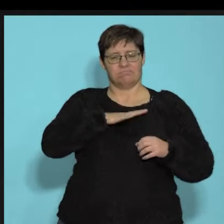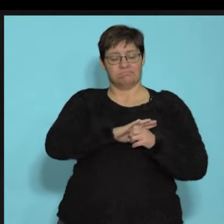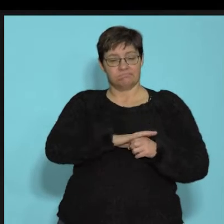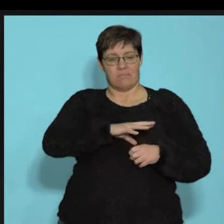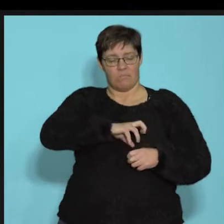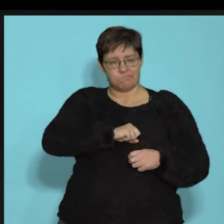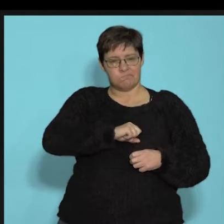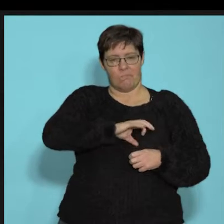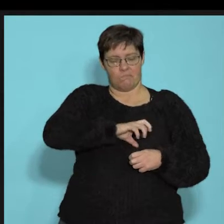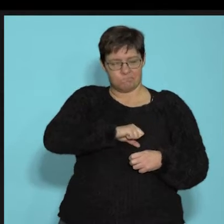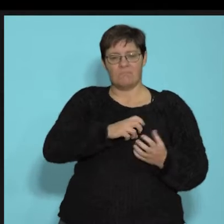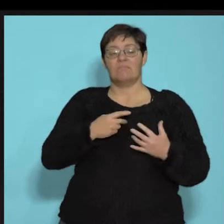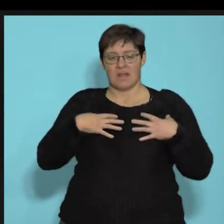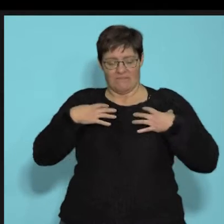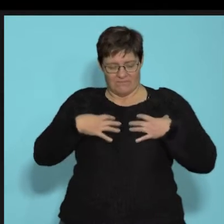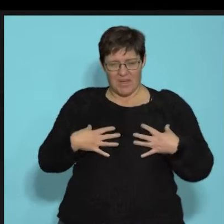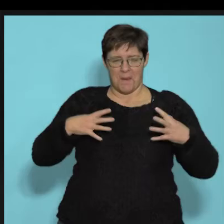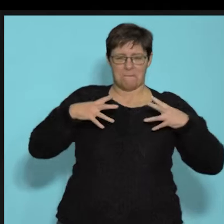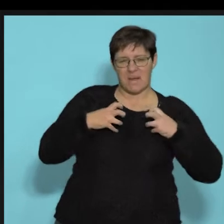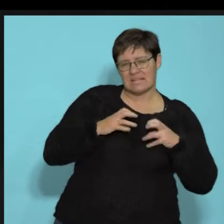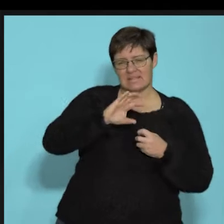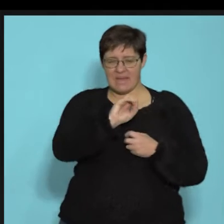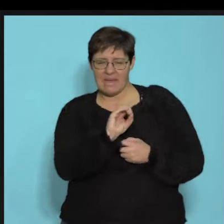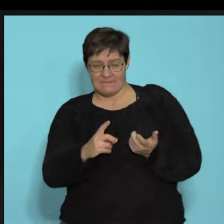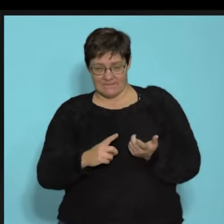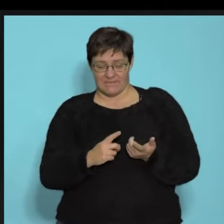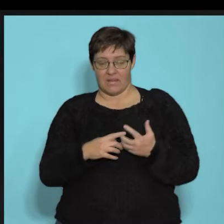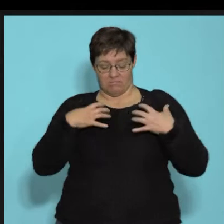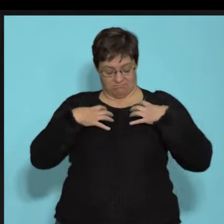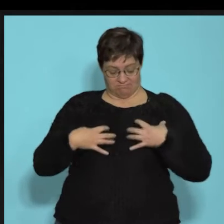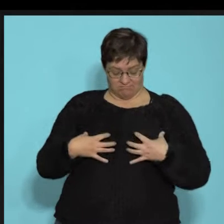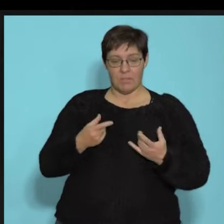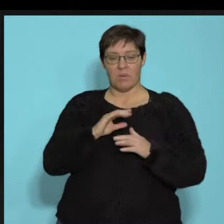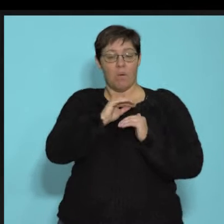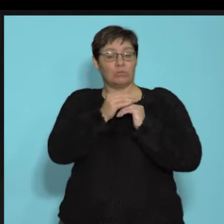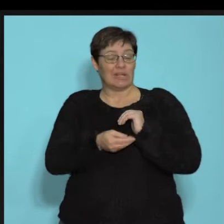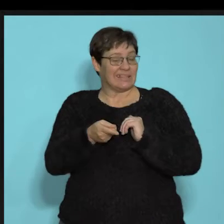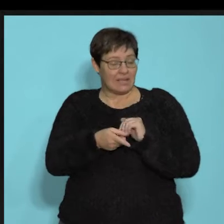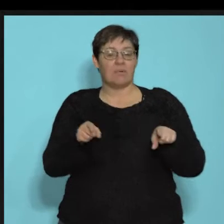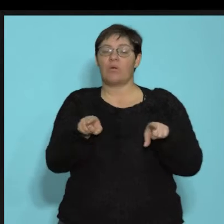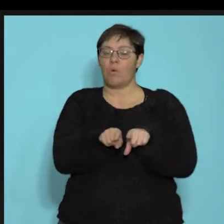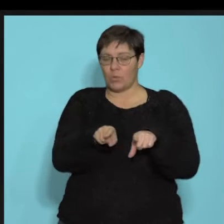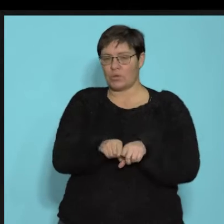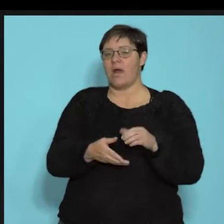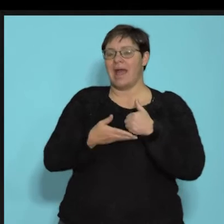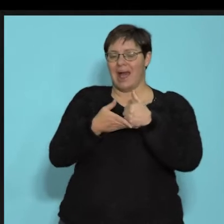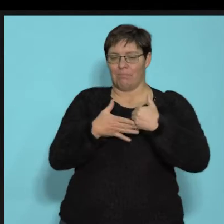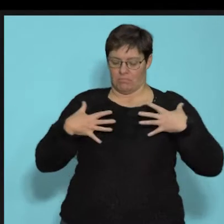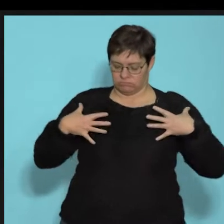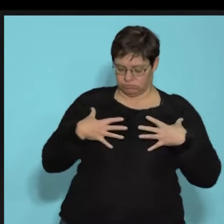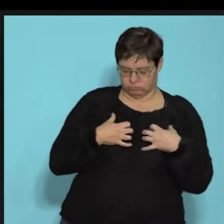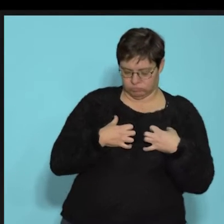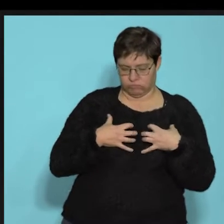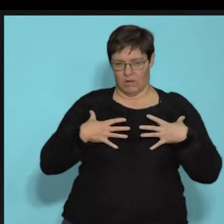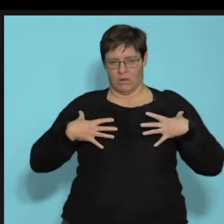cage. There's intercostal muscles in between the two that are not only going to protect it, but are also going to help with the